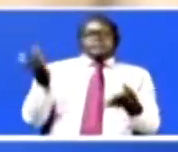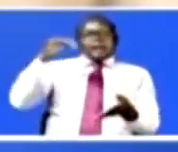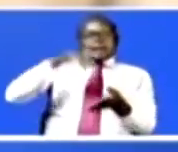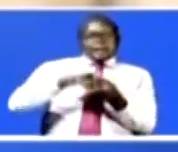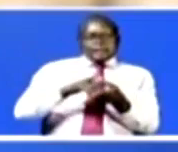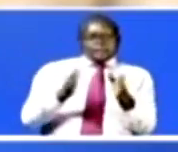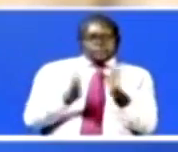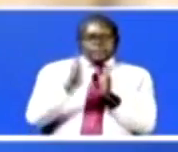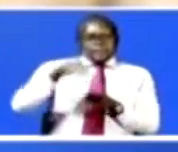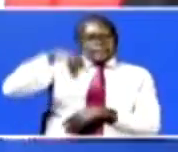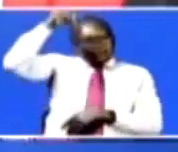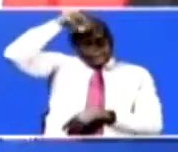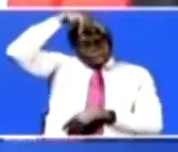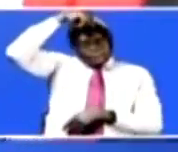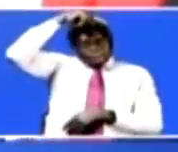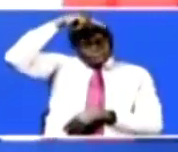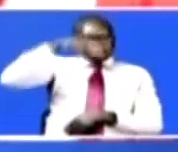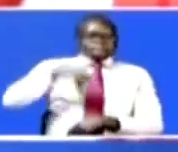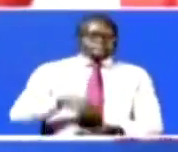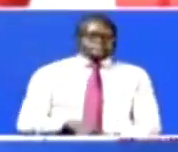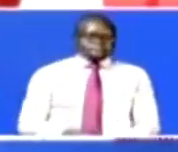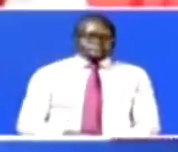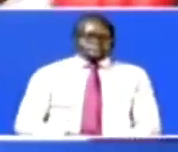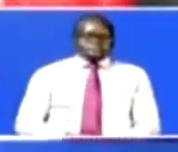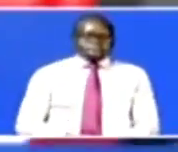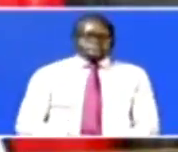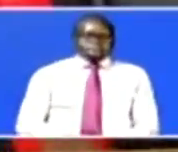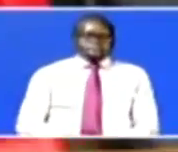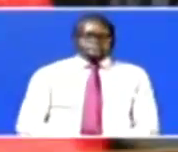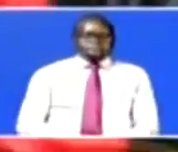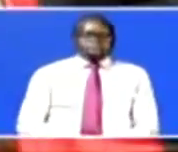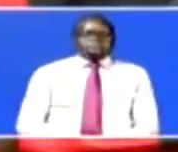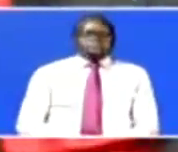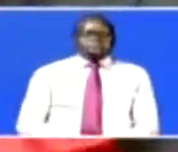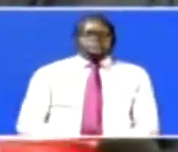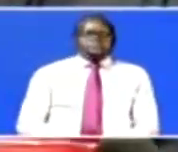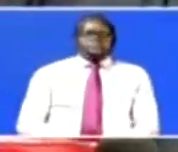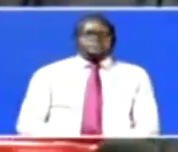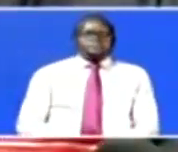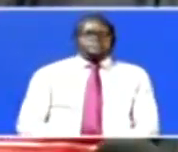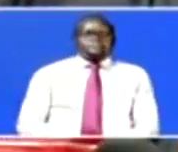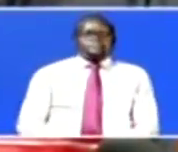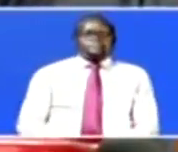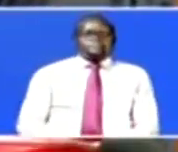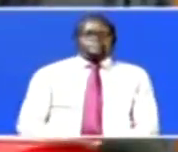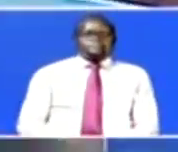na shahada zake. Mark Namaswa, KTN News.